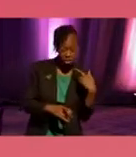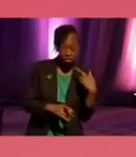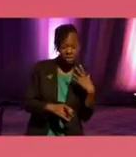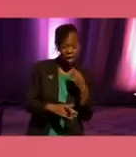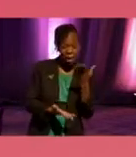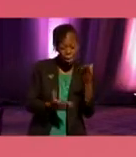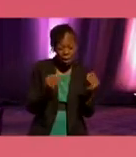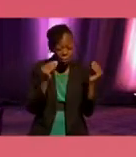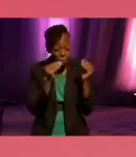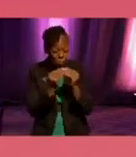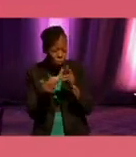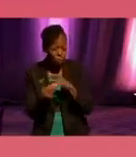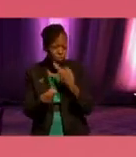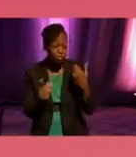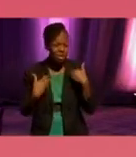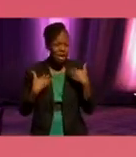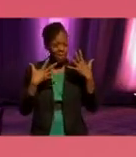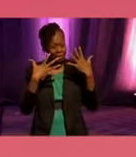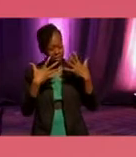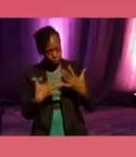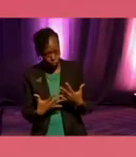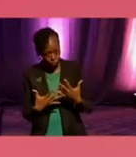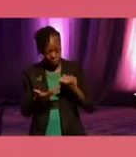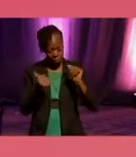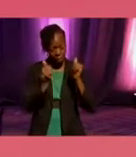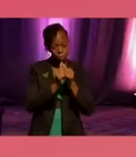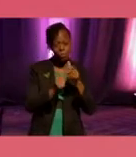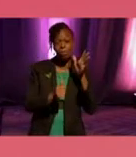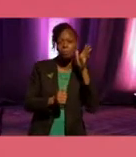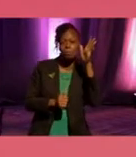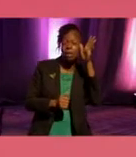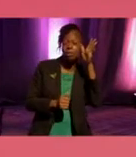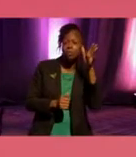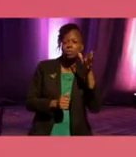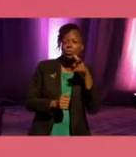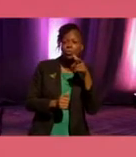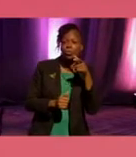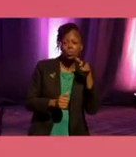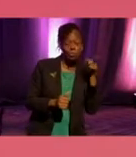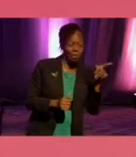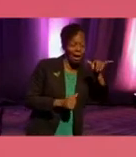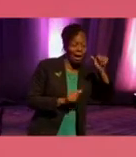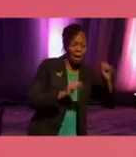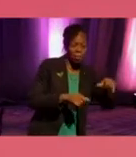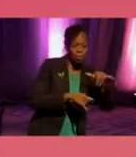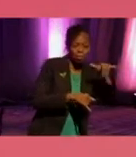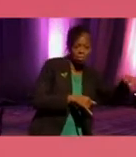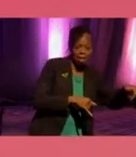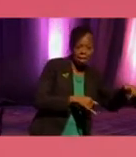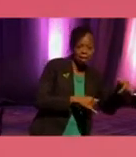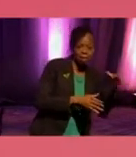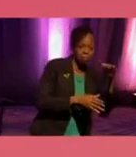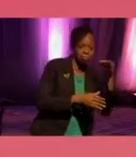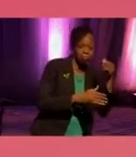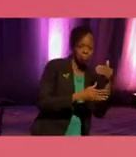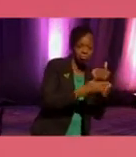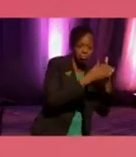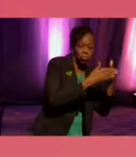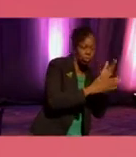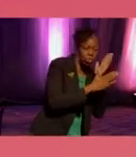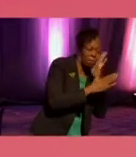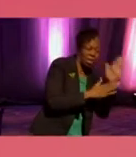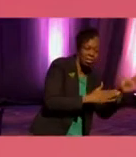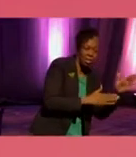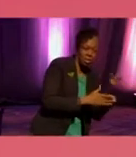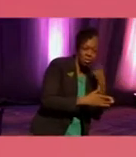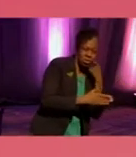more risk for having depression than those parents that are at the bedside. So at the moment, our team is partnering